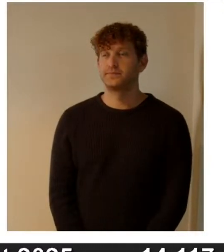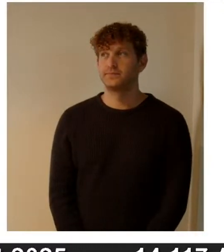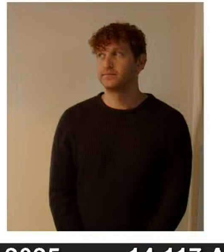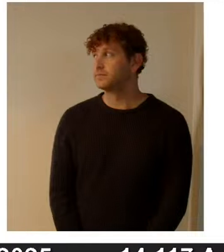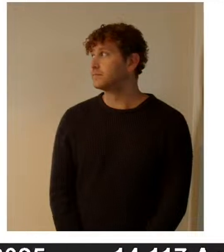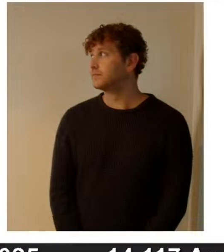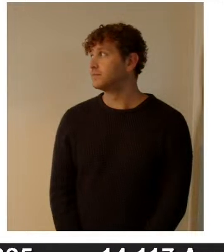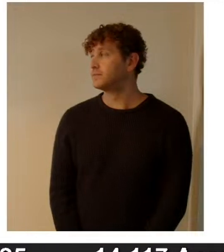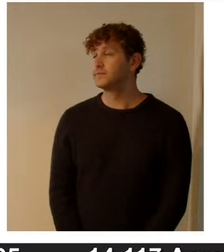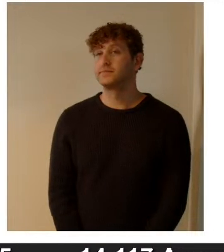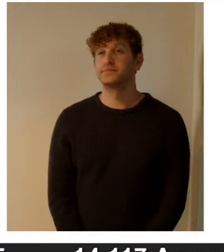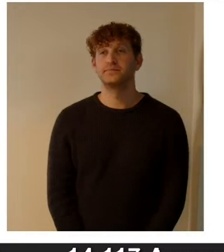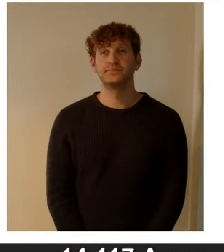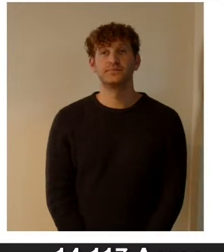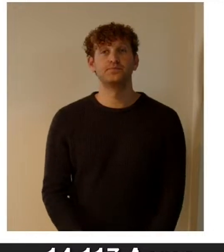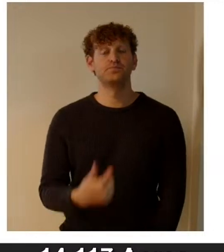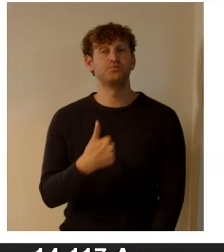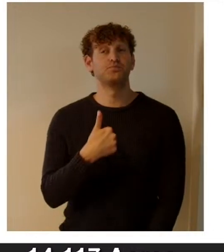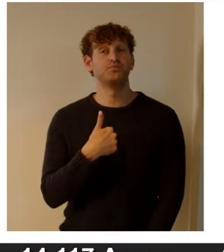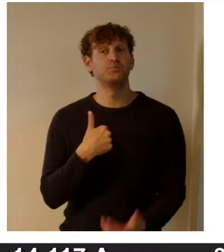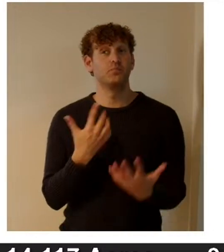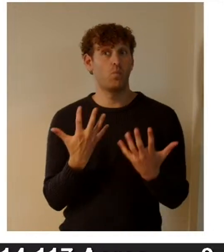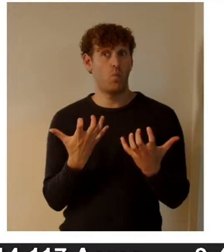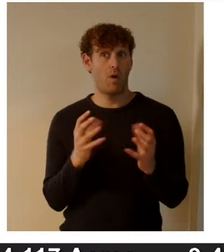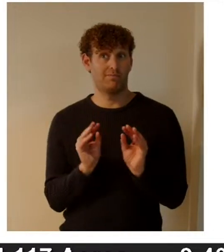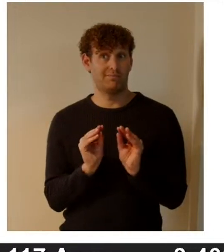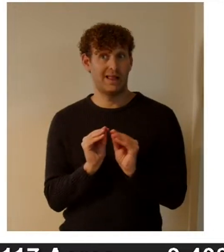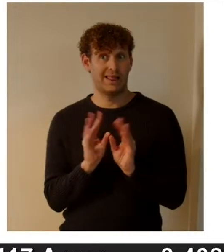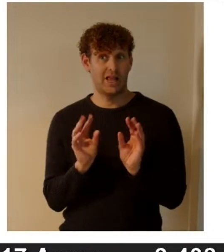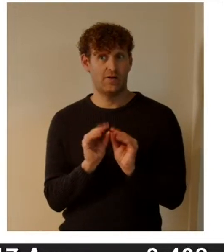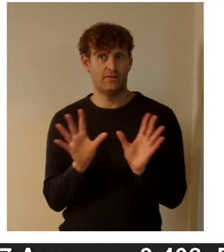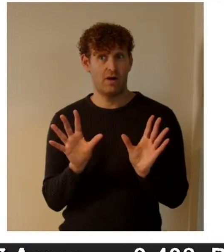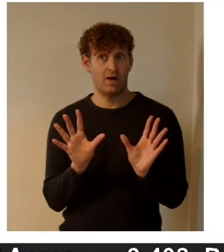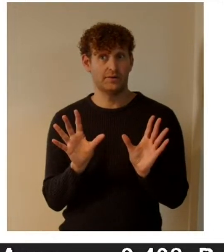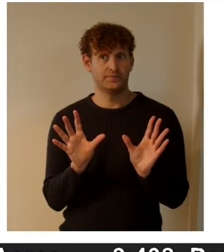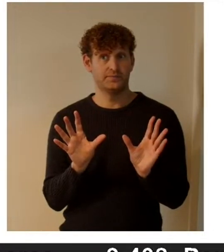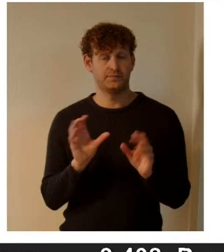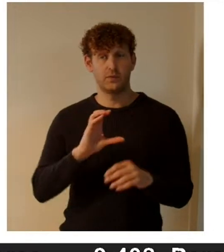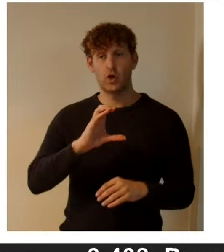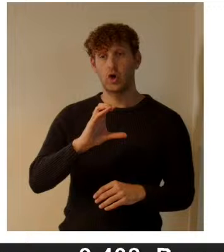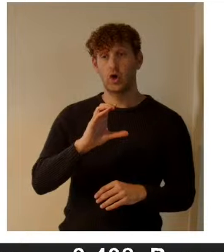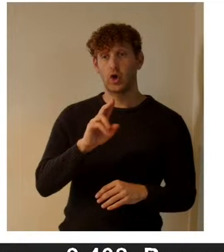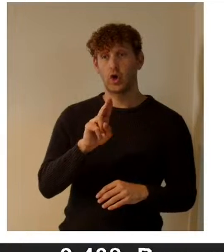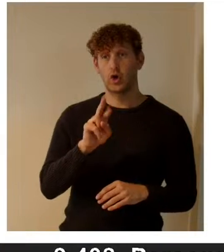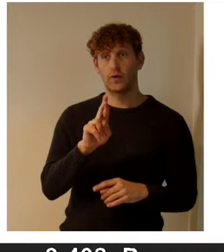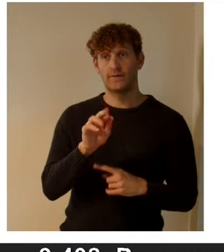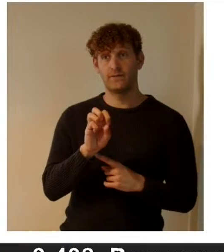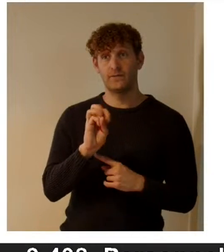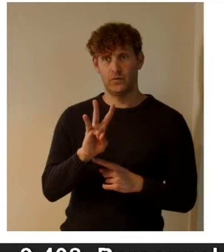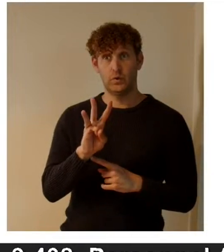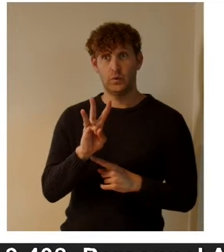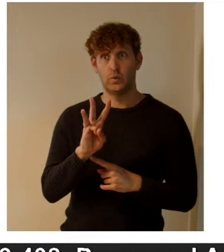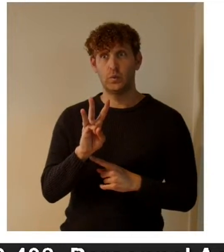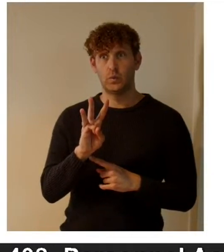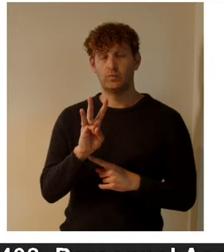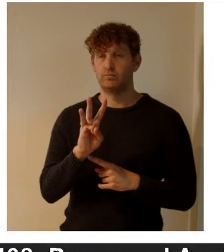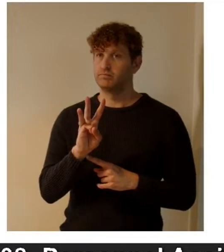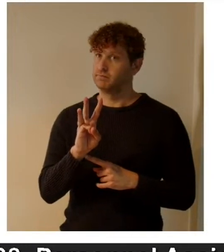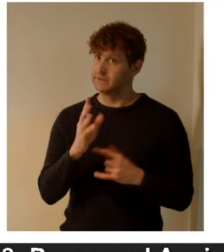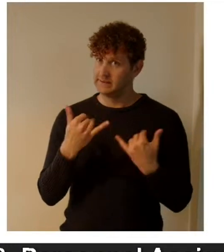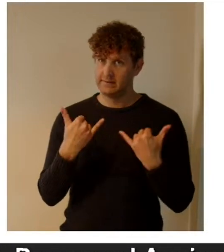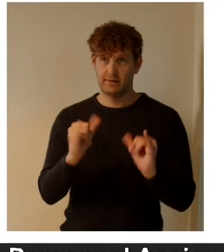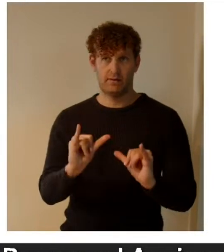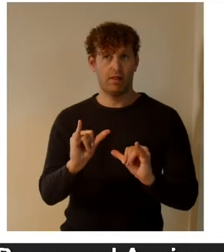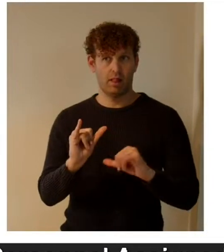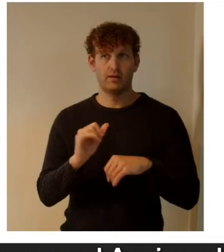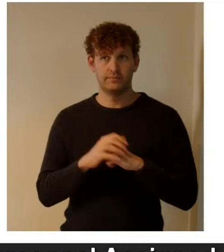I just want to clarify that the curfew is still in place as of today, only for the evacuation